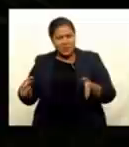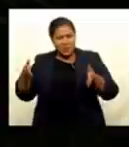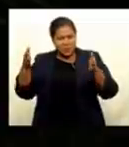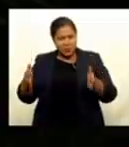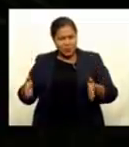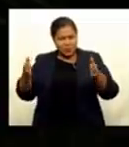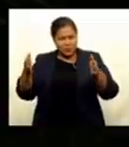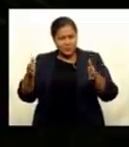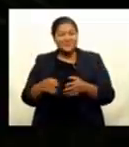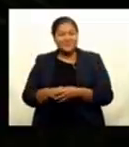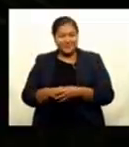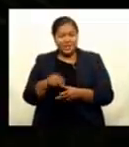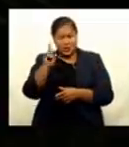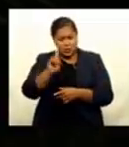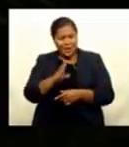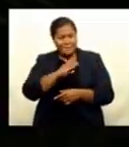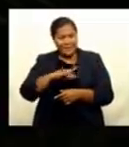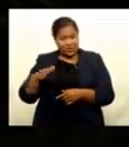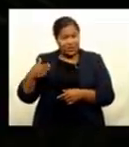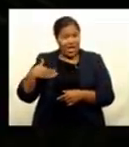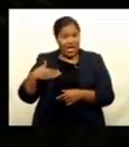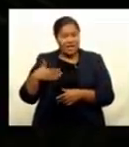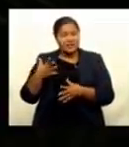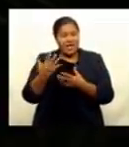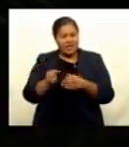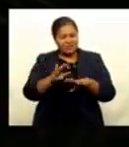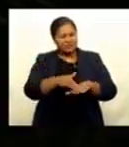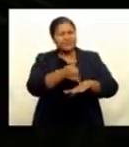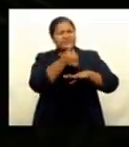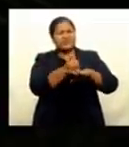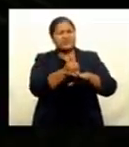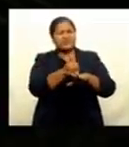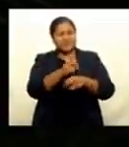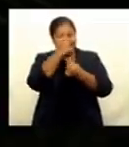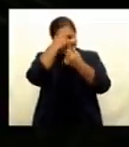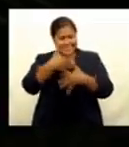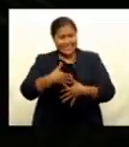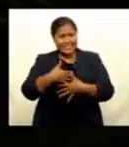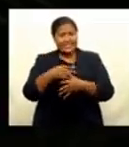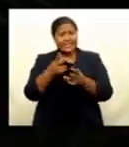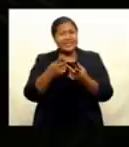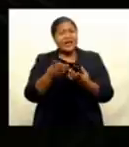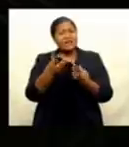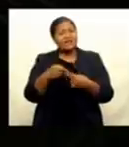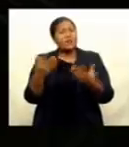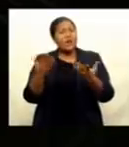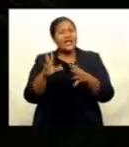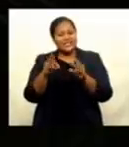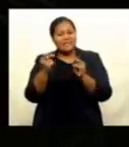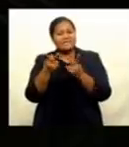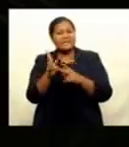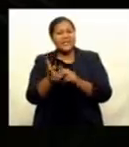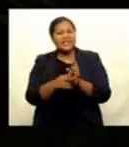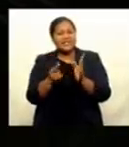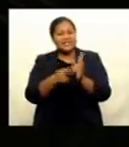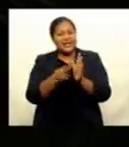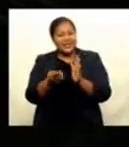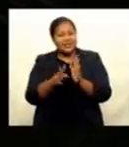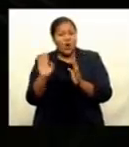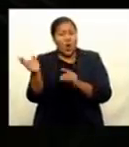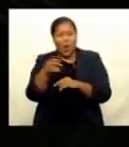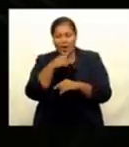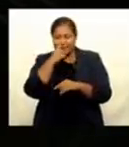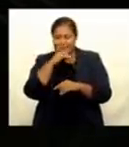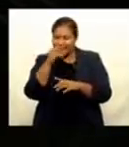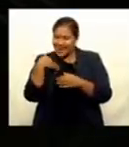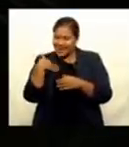of today, the Ministry of Health had set up screening zones in some villages in Nita and Siri. All residents in these areas will